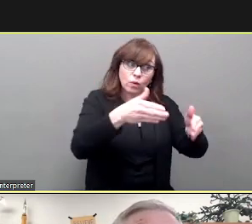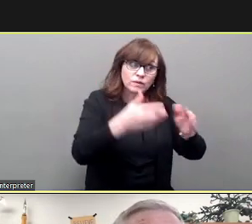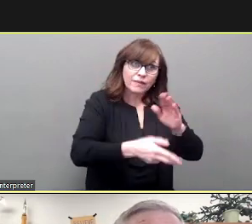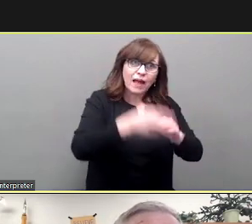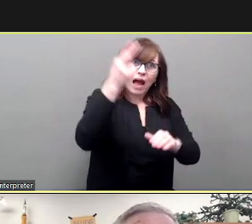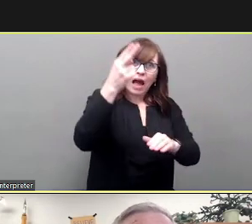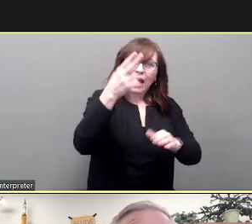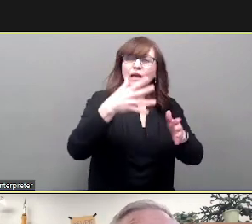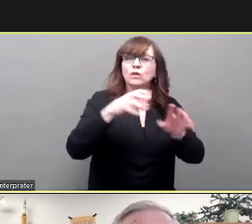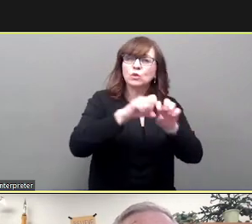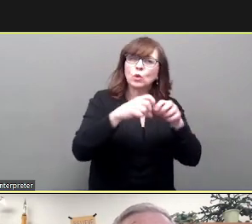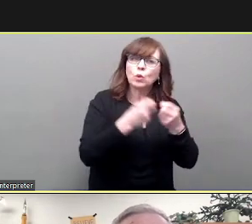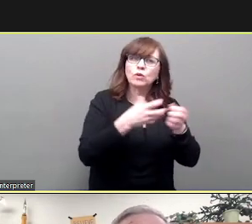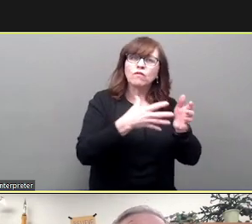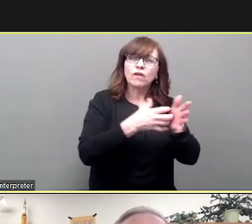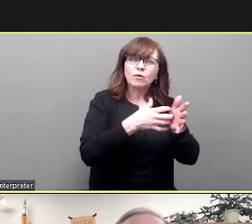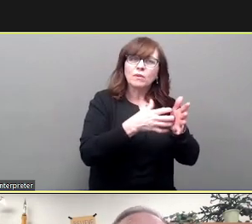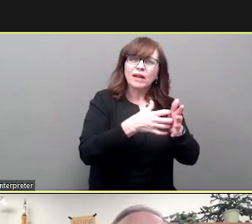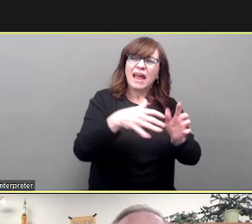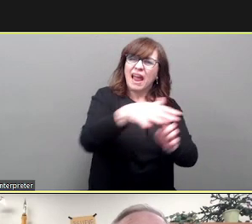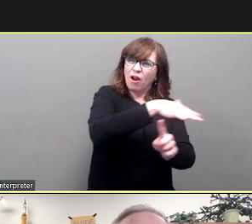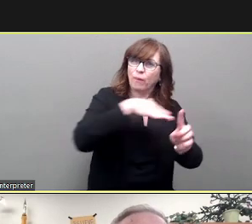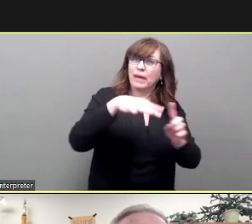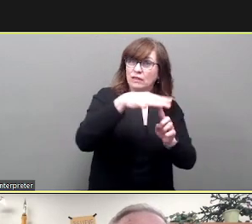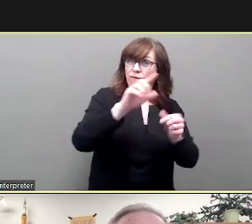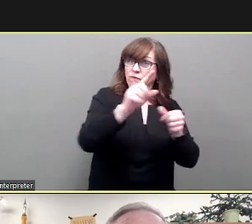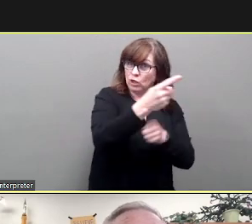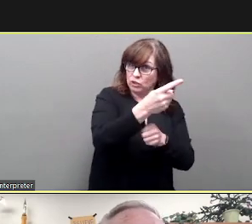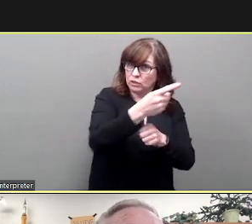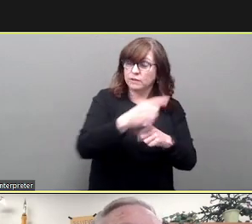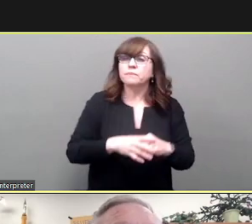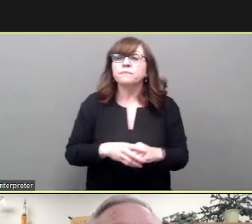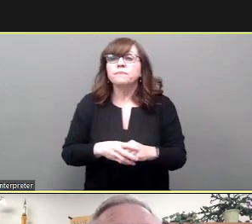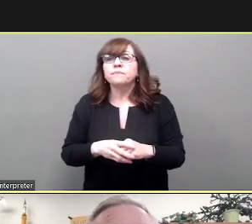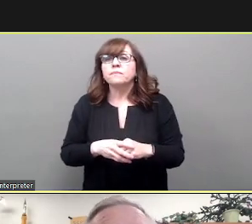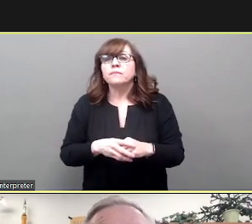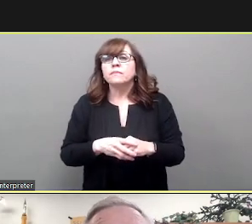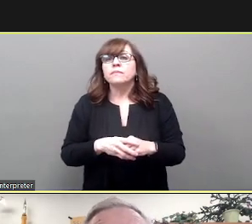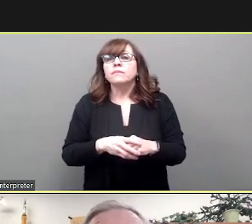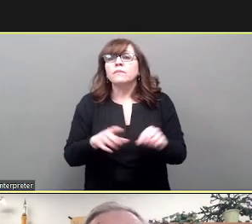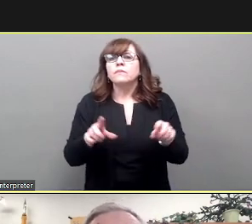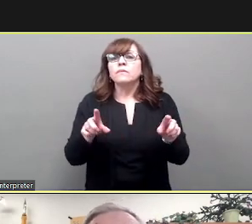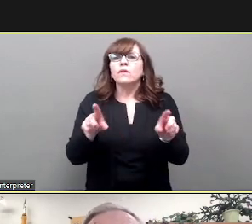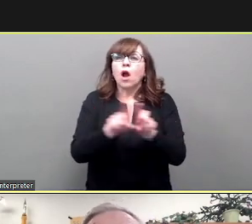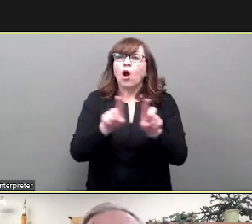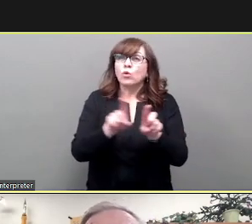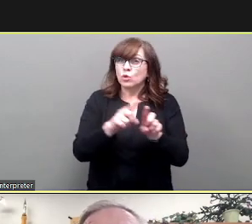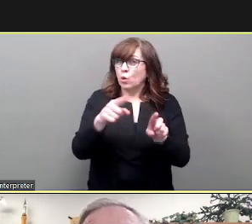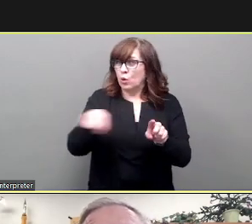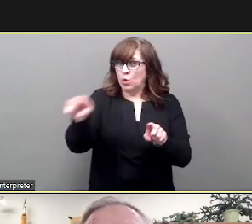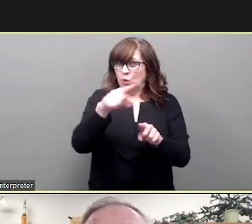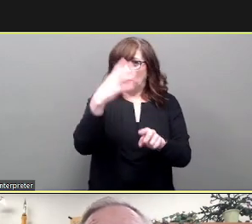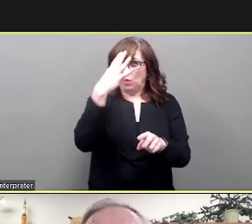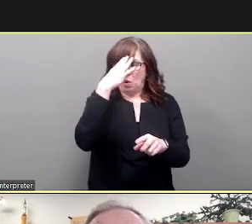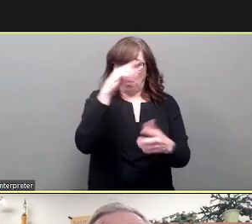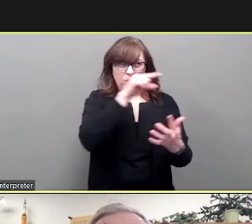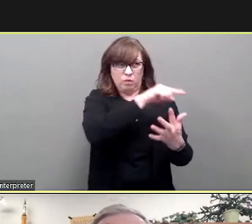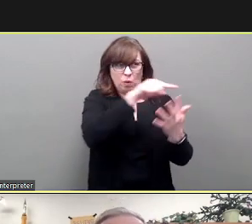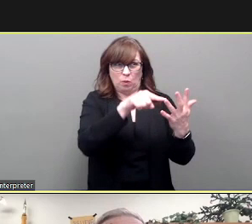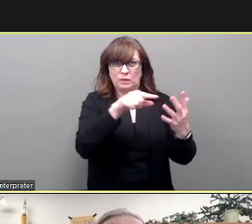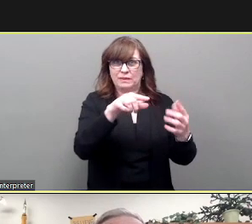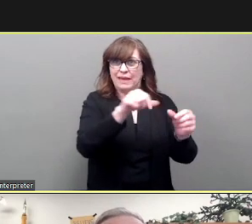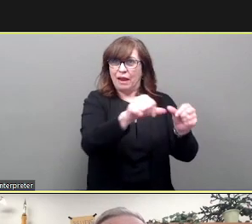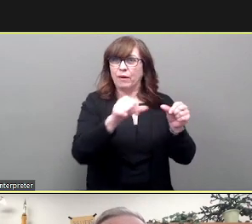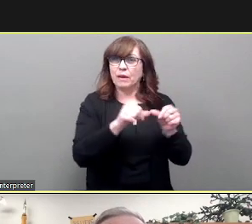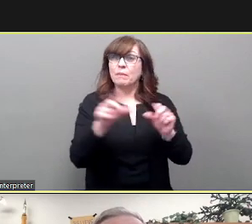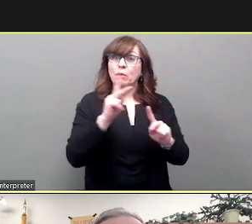vulnerability index areas. I think you also know that those areas, folks who